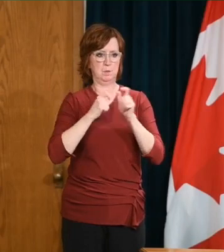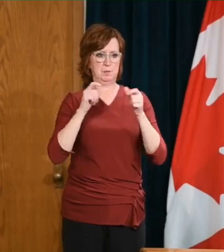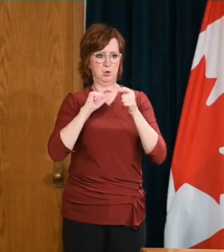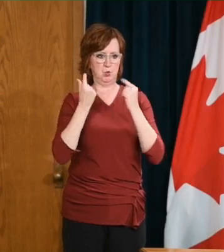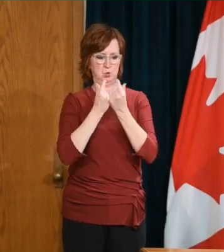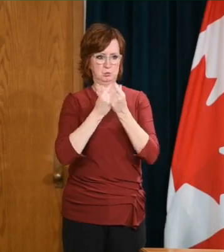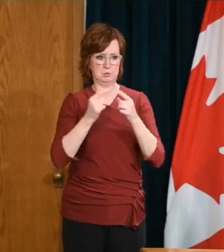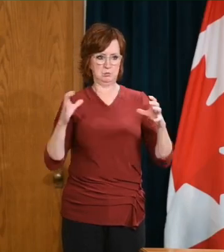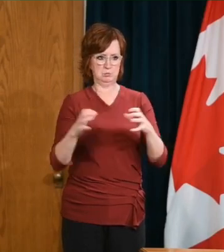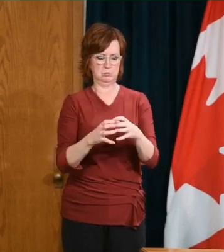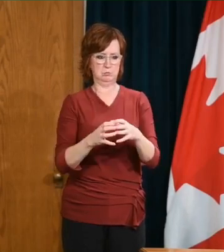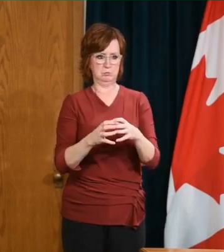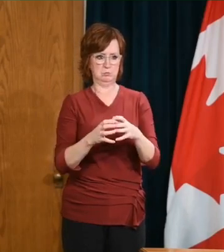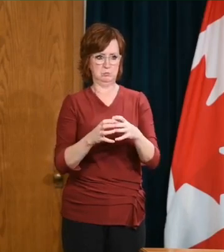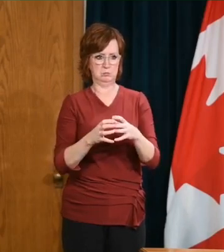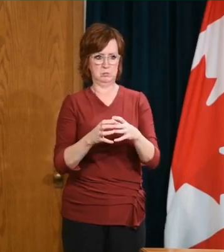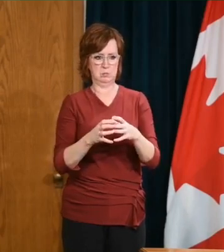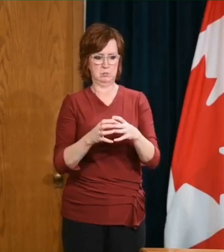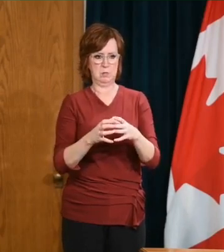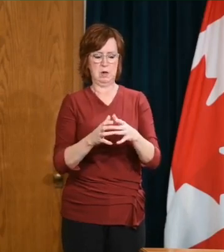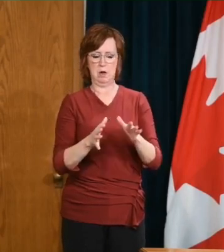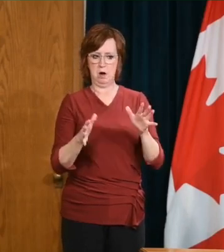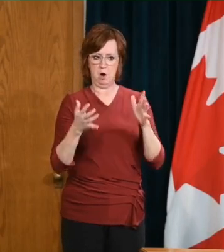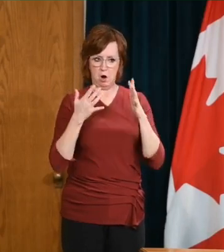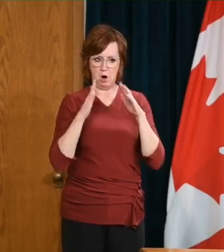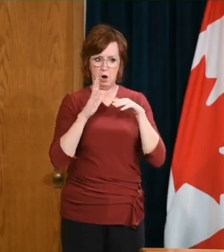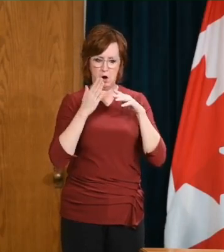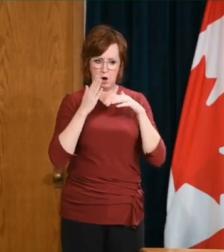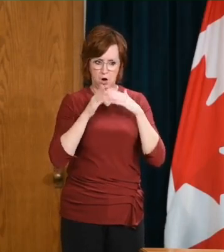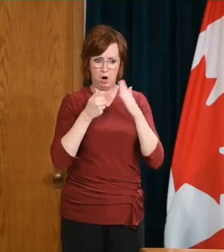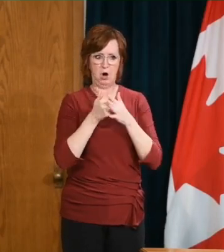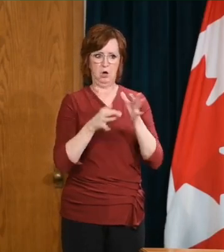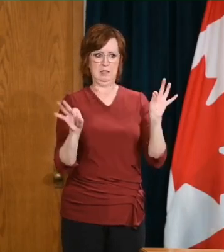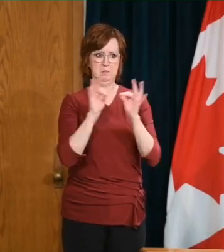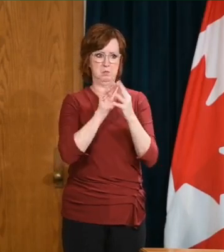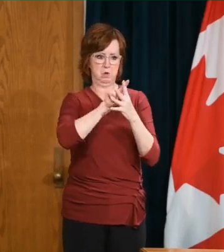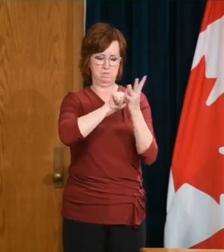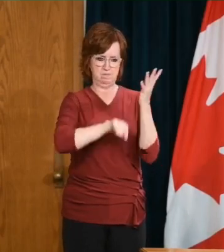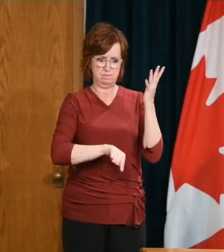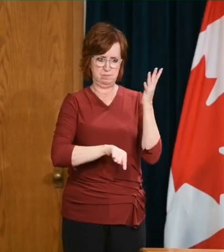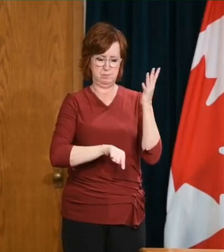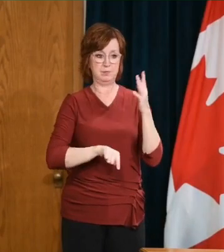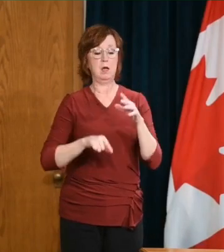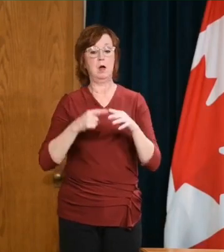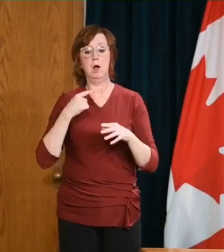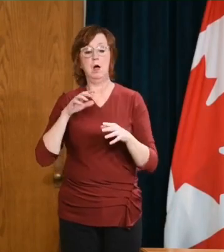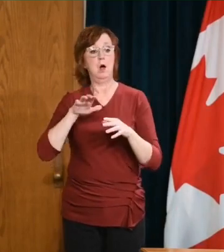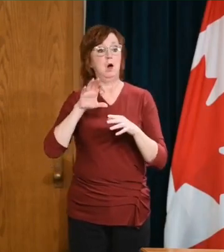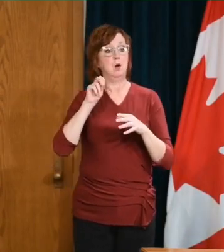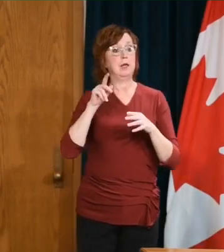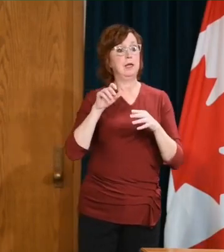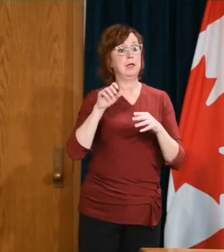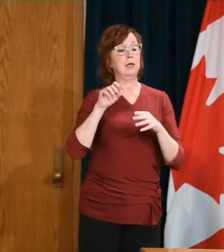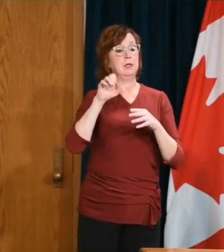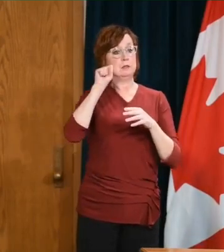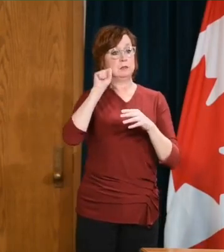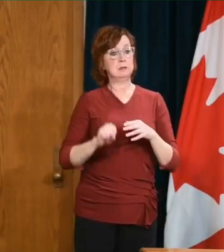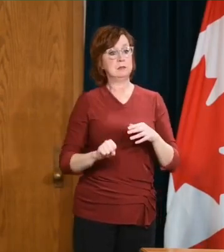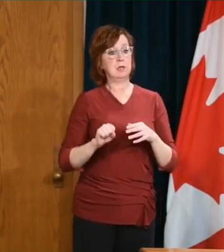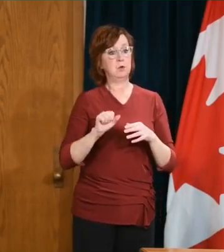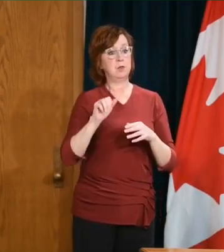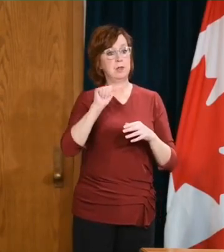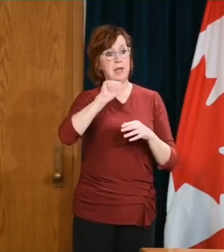is irrespective of mask use. We have seen in Southeast Asian countries where sometimes you can't avoid a